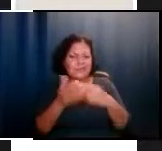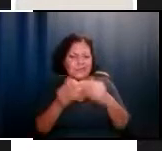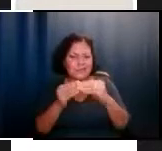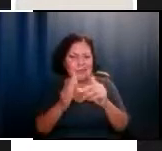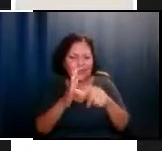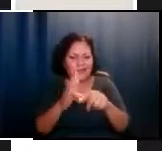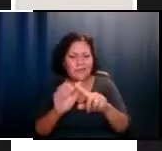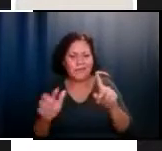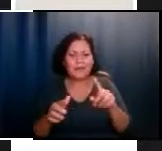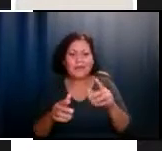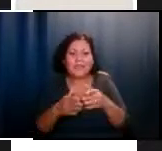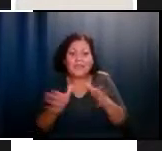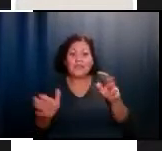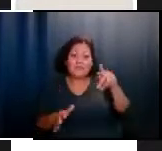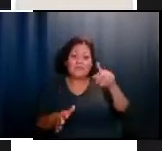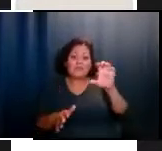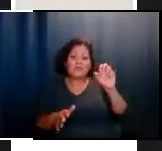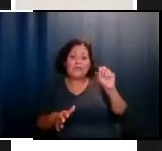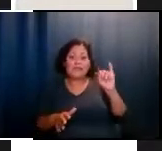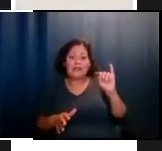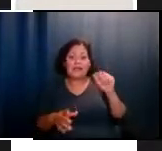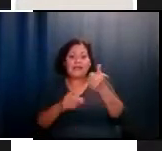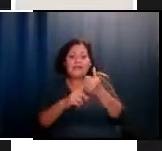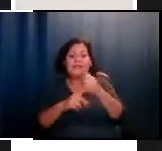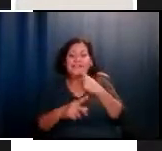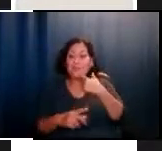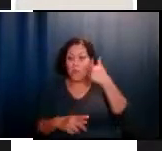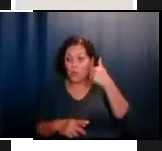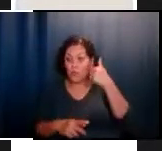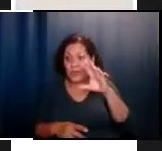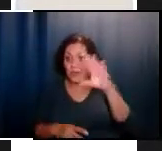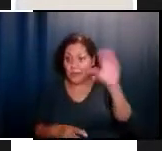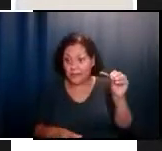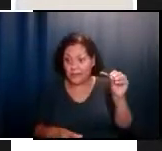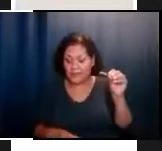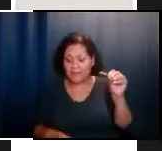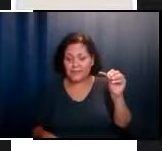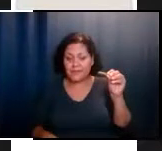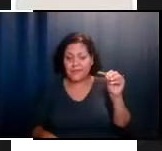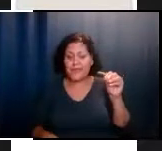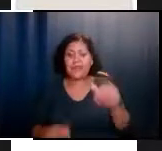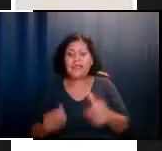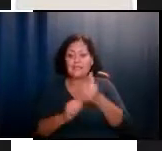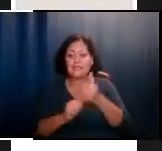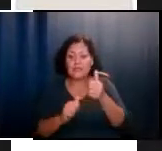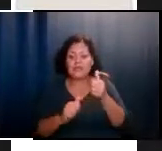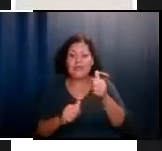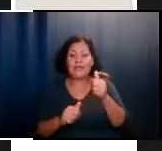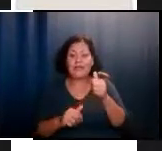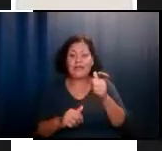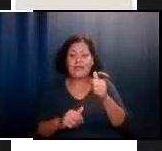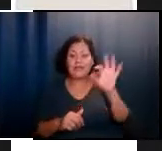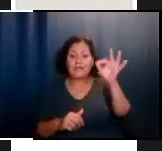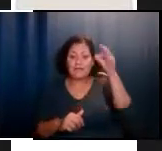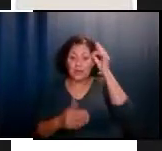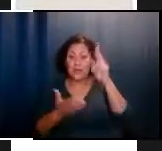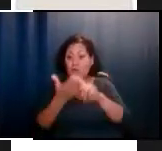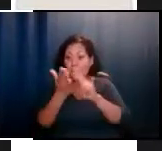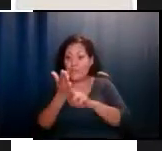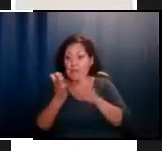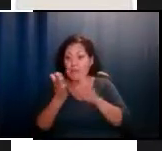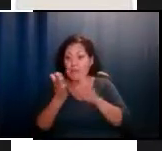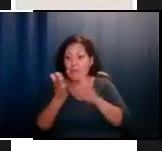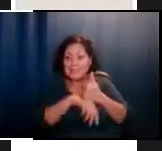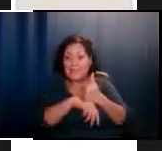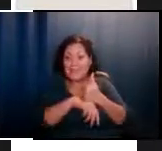generally, PCSI is an older company. It's mostly a federal contractor. It's out of Austin.